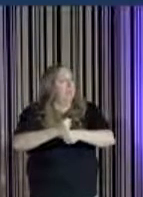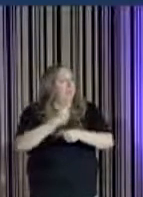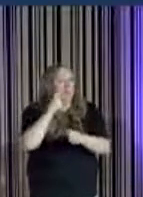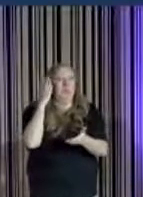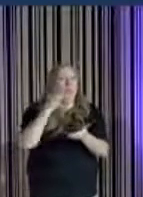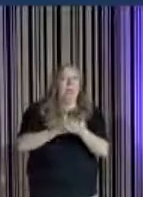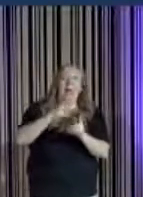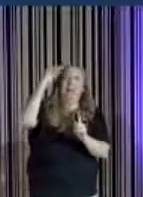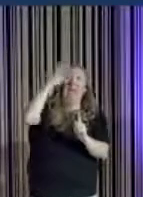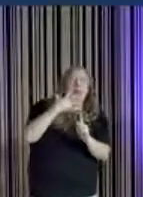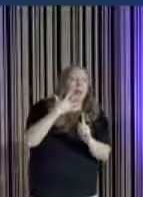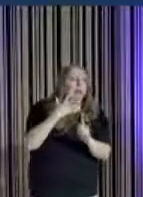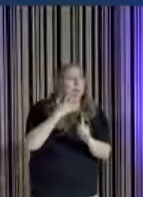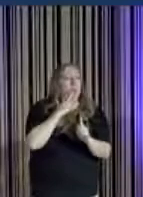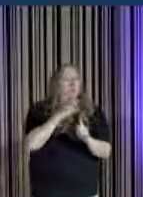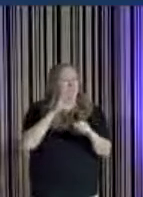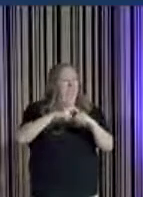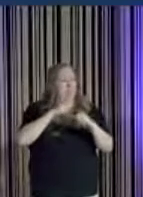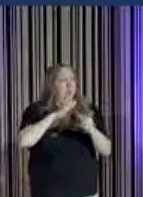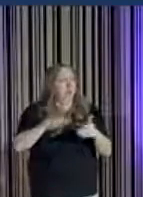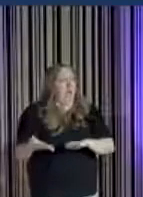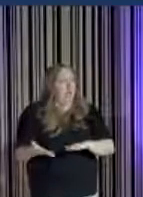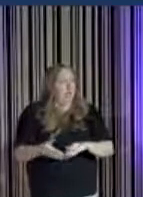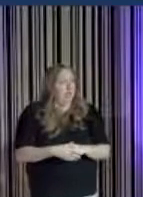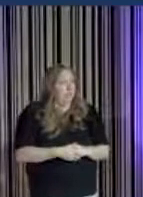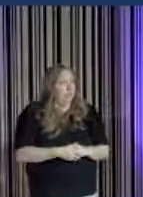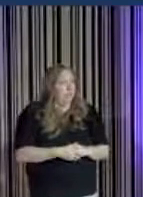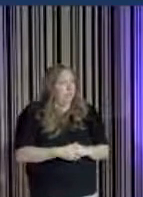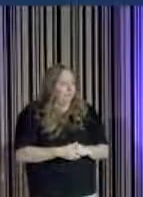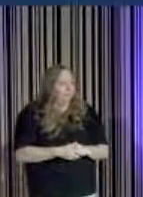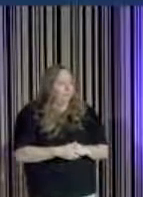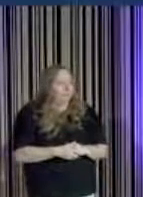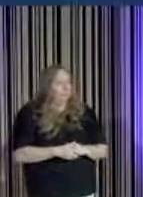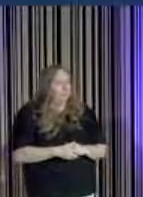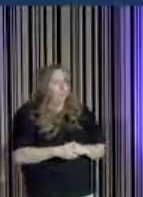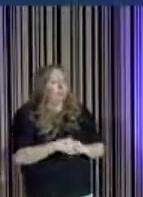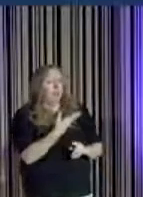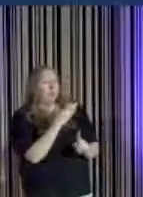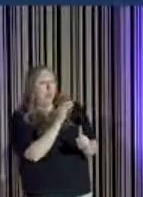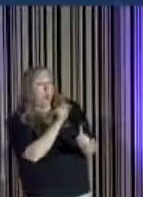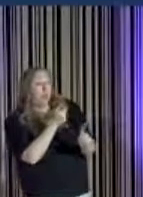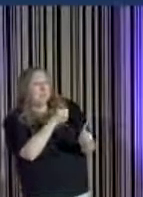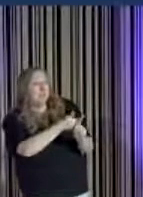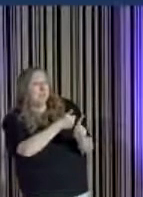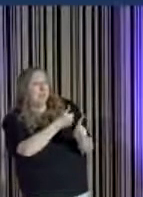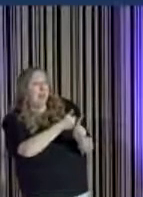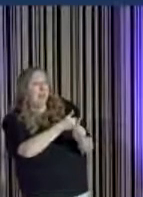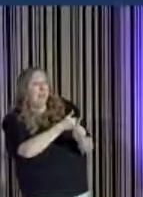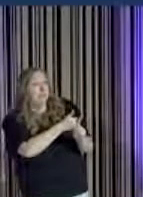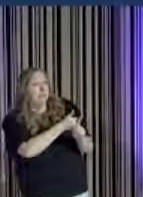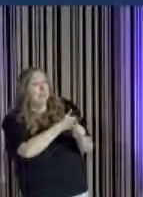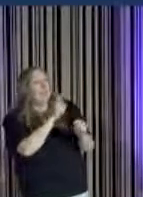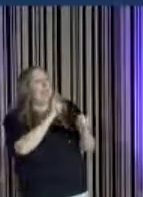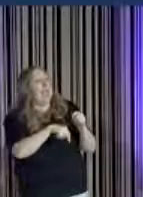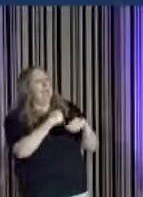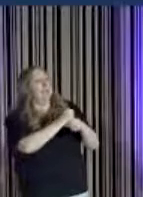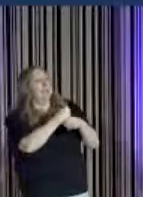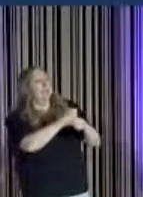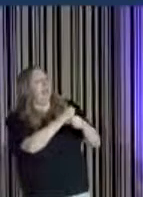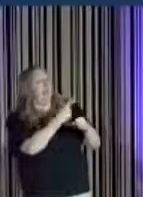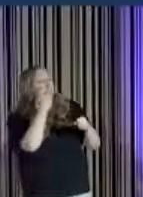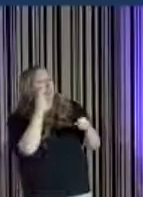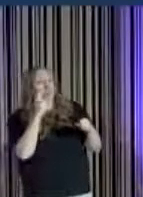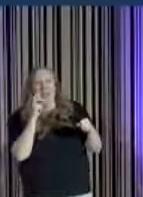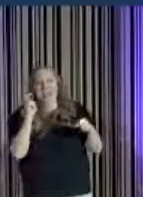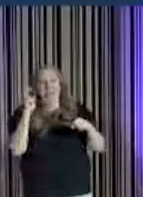rule is the host can't make up and repair its abilities because the virus has shut down that capability